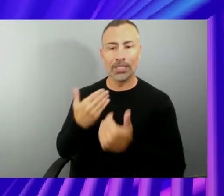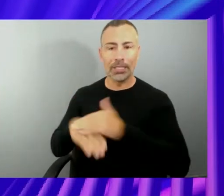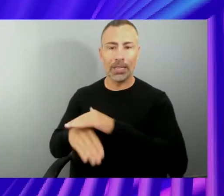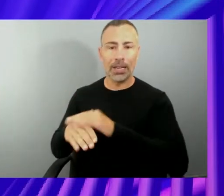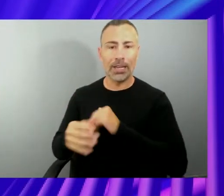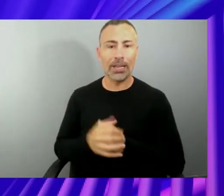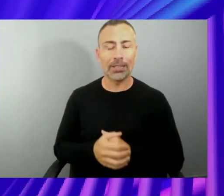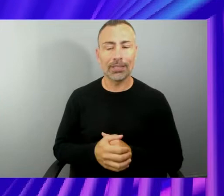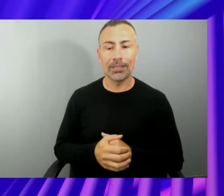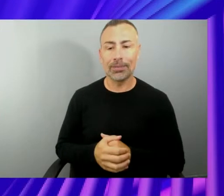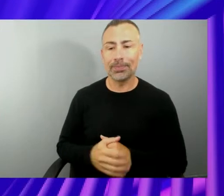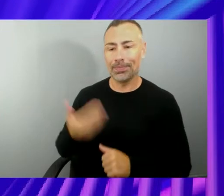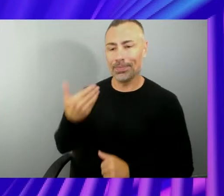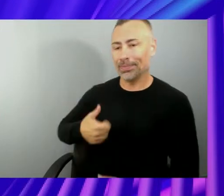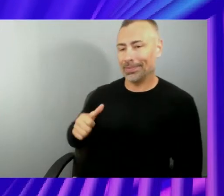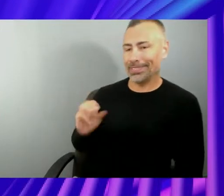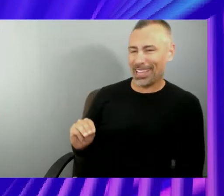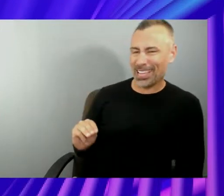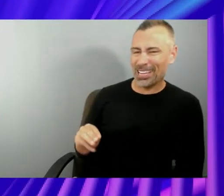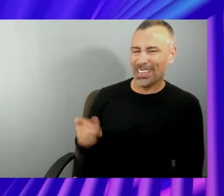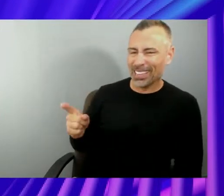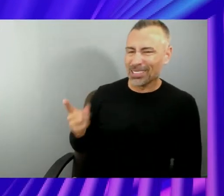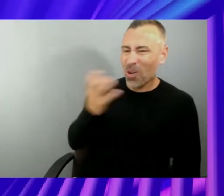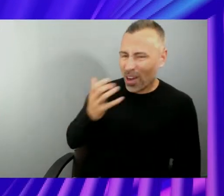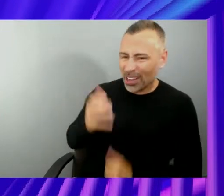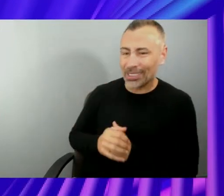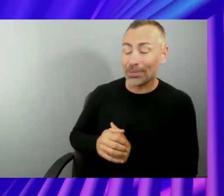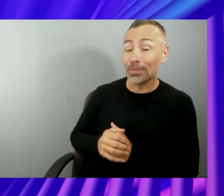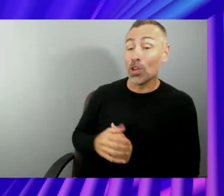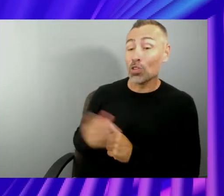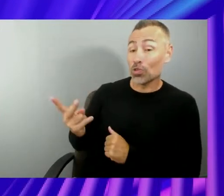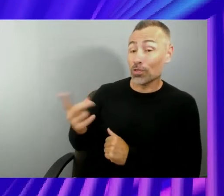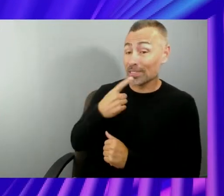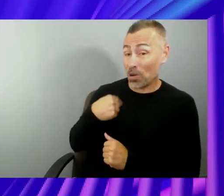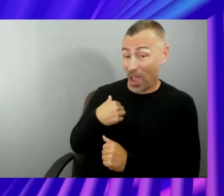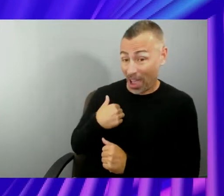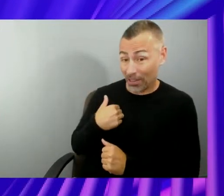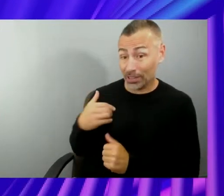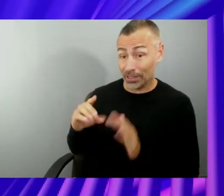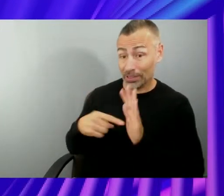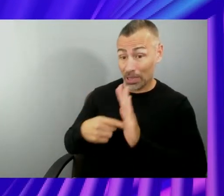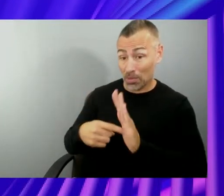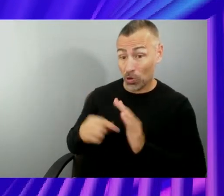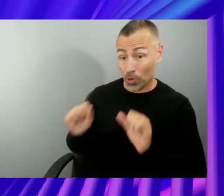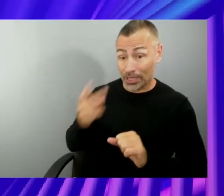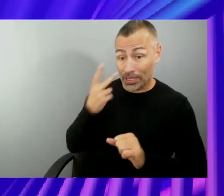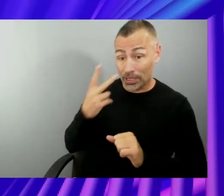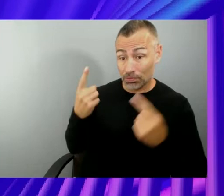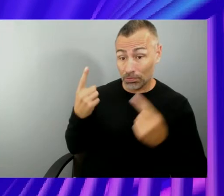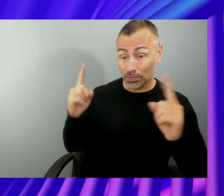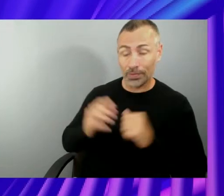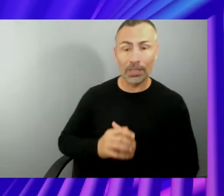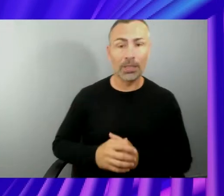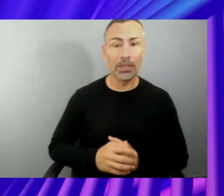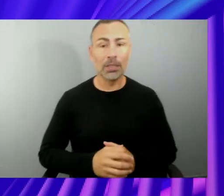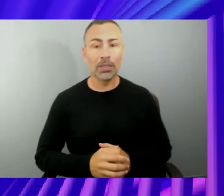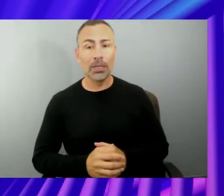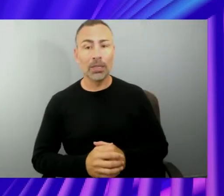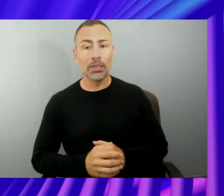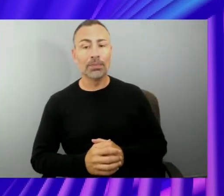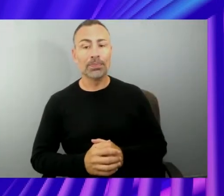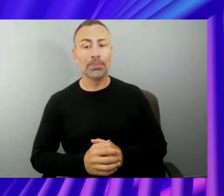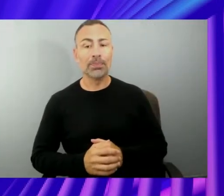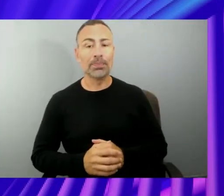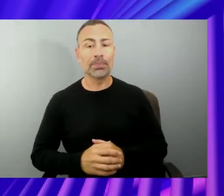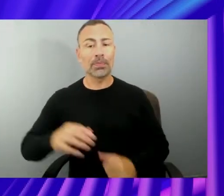James, you said we've got a demo. I can actually see it working. Yeah, I can show you a little bit of the platform. So I mentioned